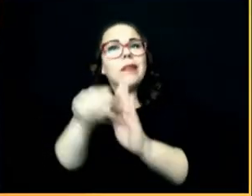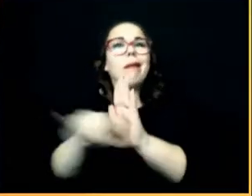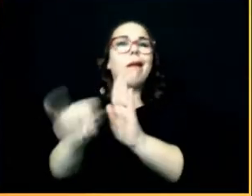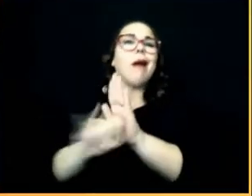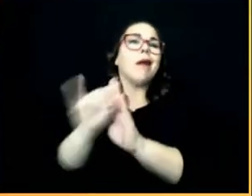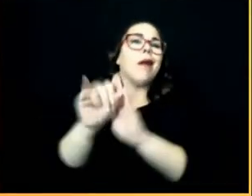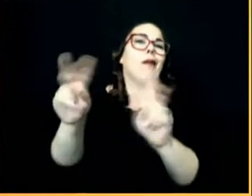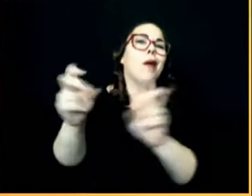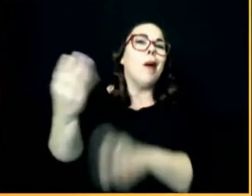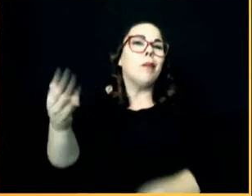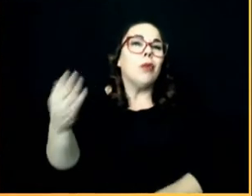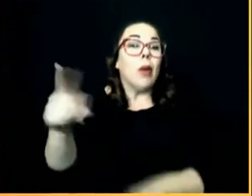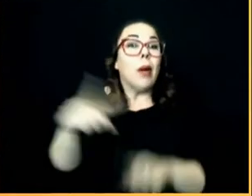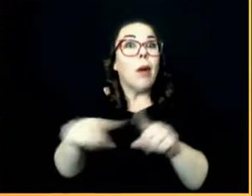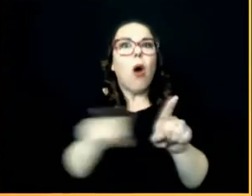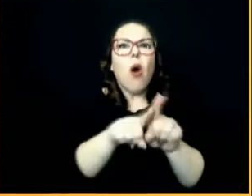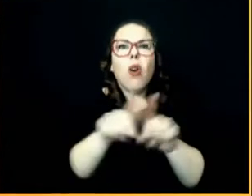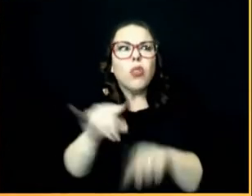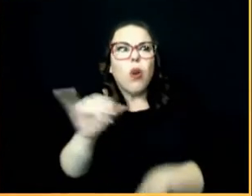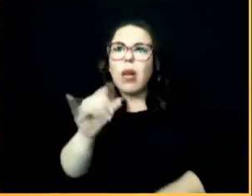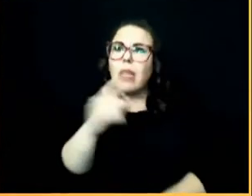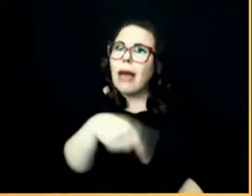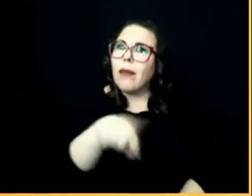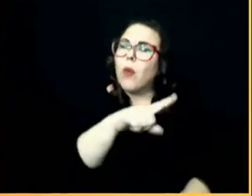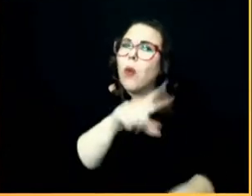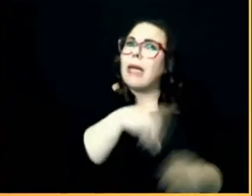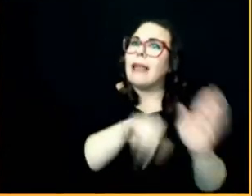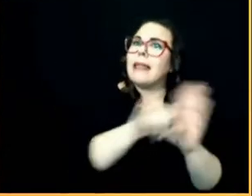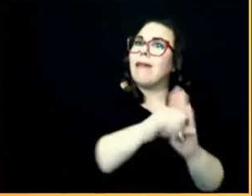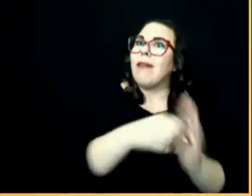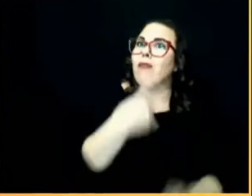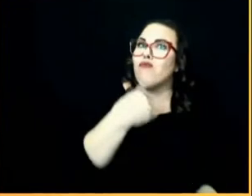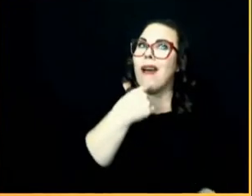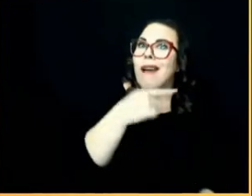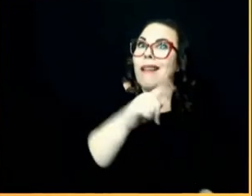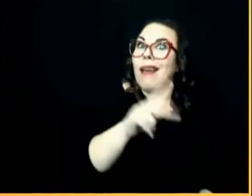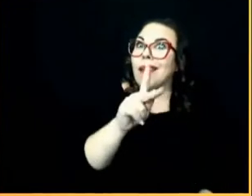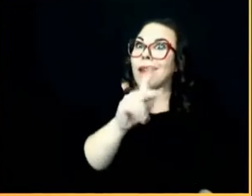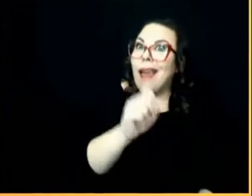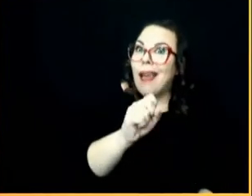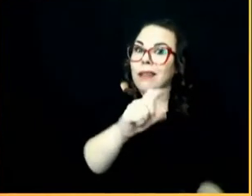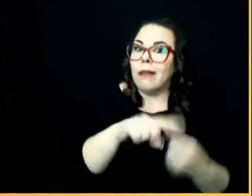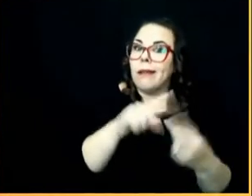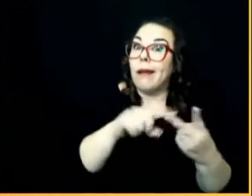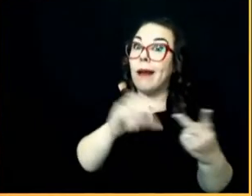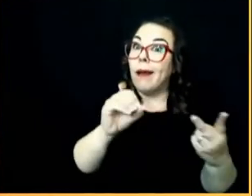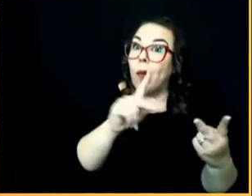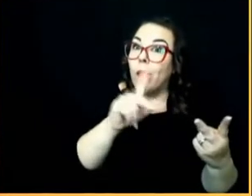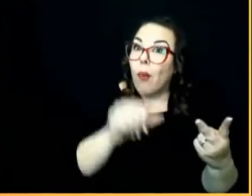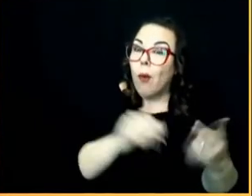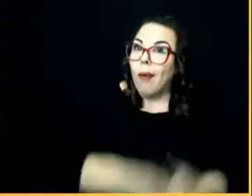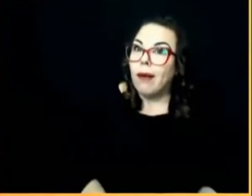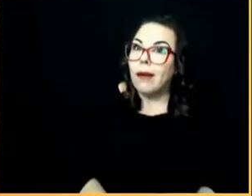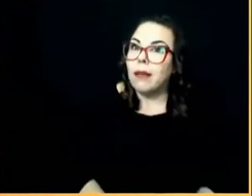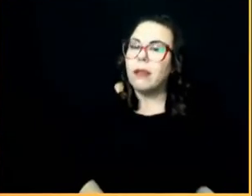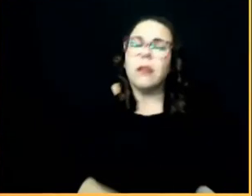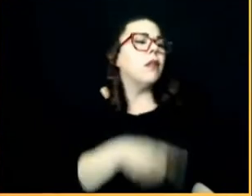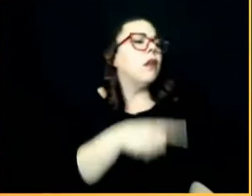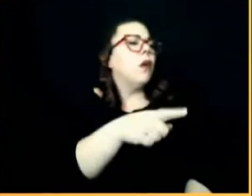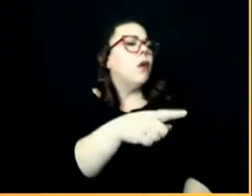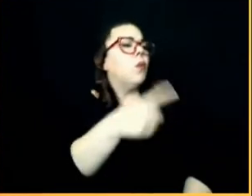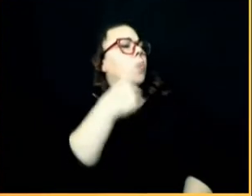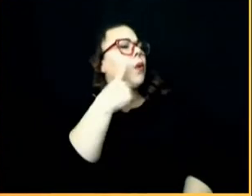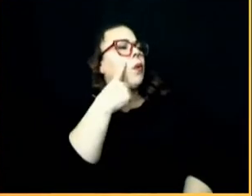too. What do you think is behind these victories? I mean, as you say, it's a